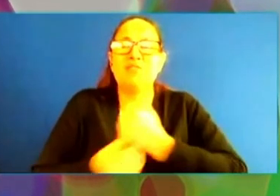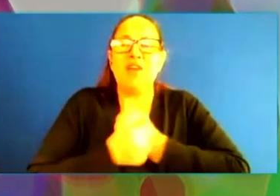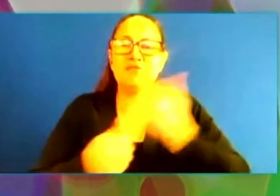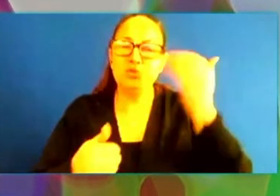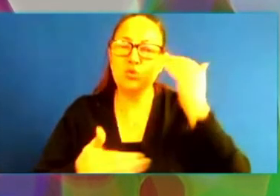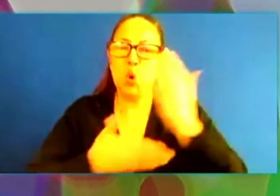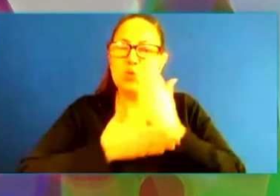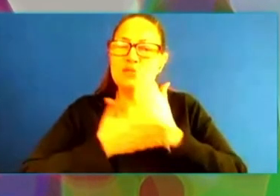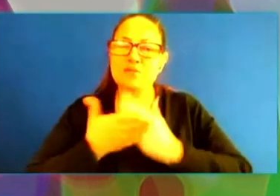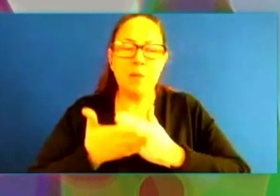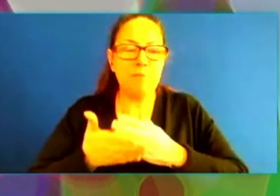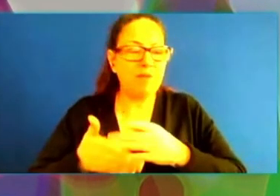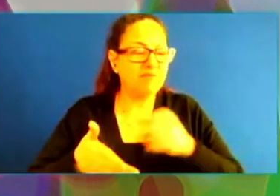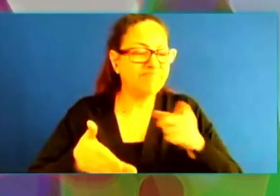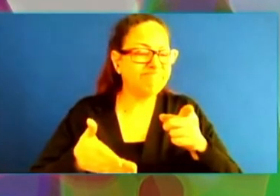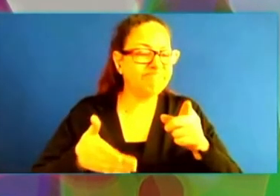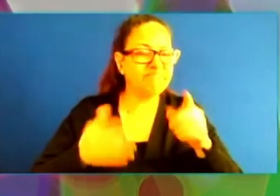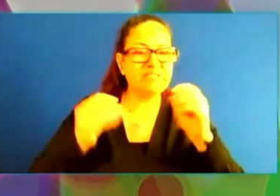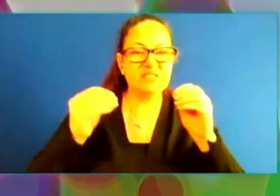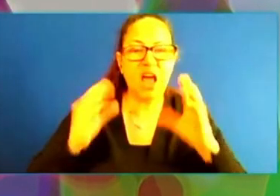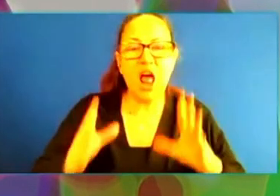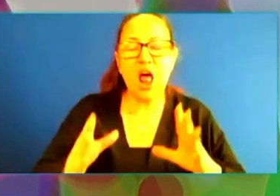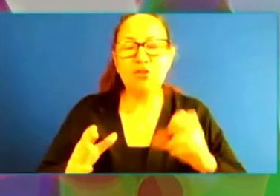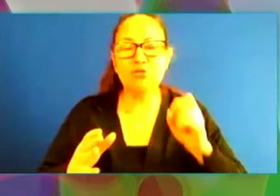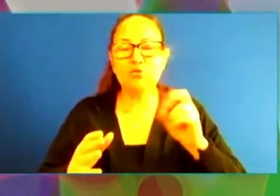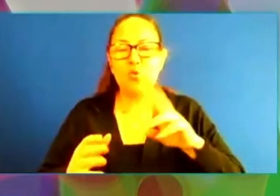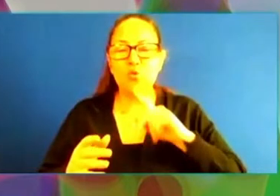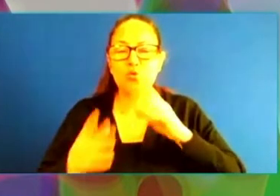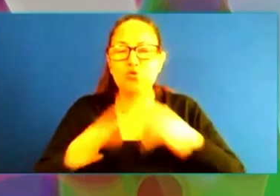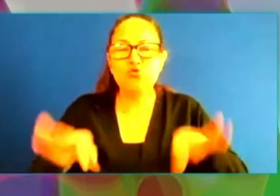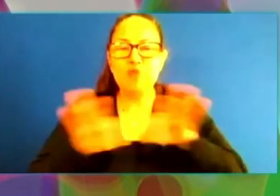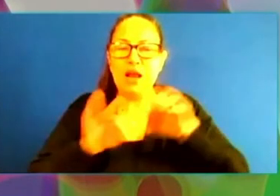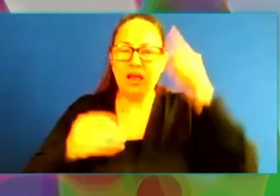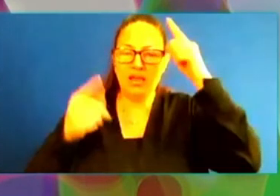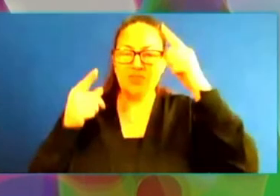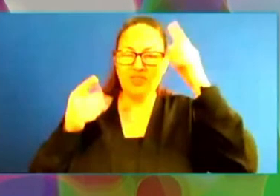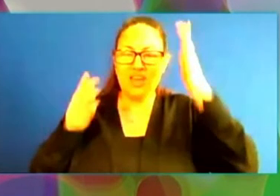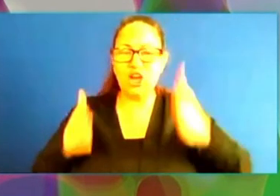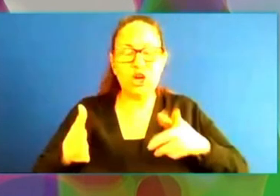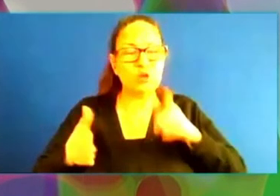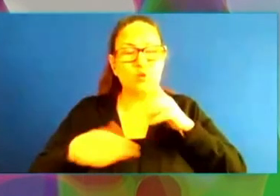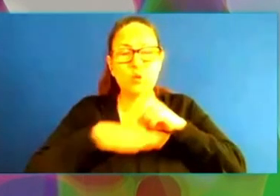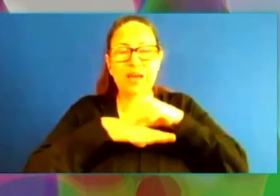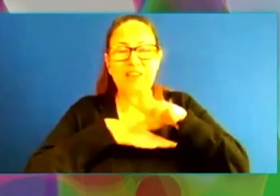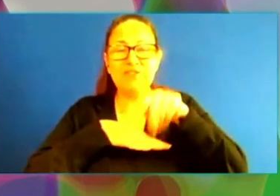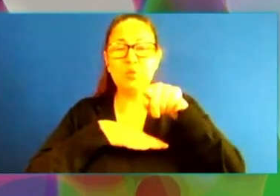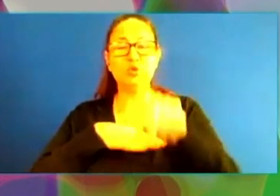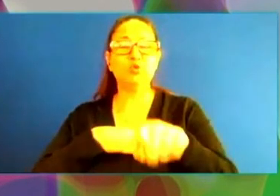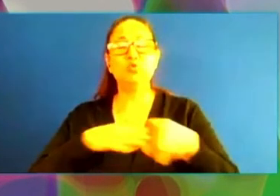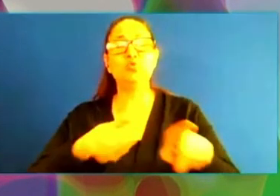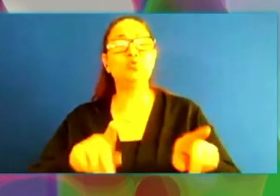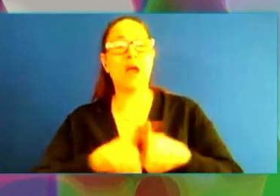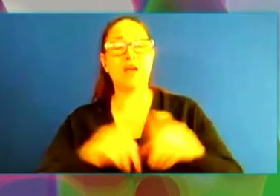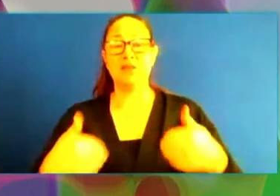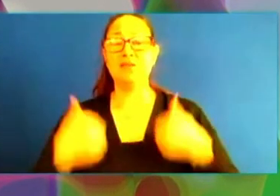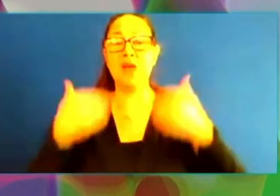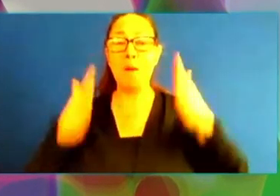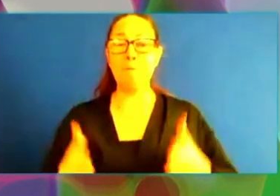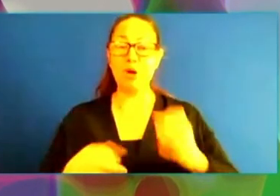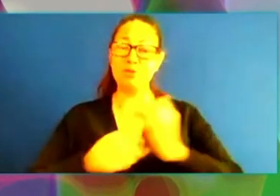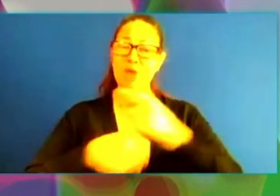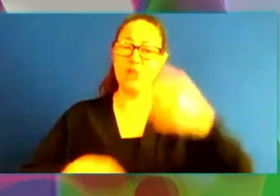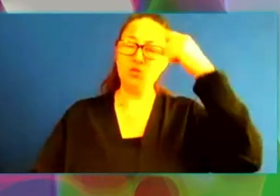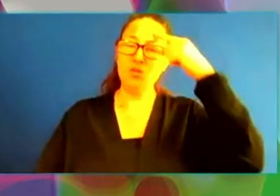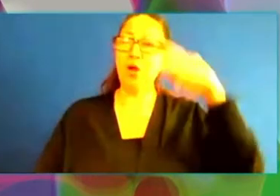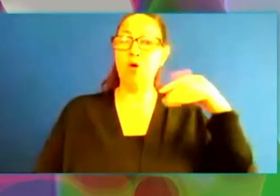some of the scholars or critical thinkers who influenced you in your work to even as a young person, that made you really think like,